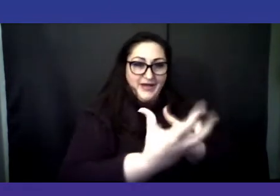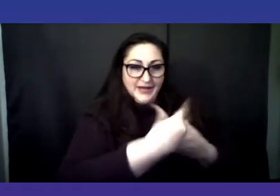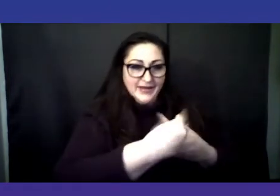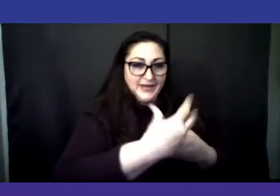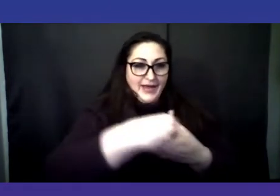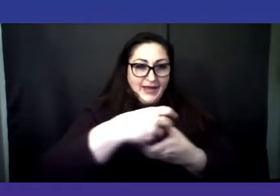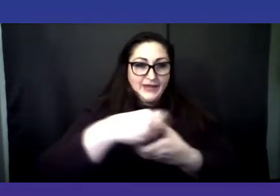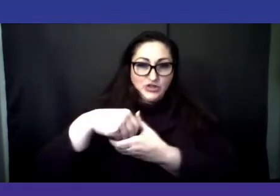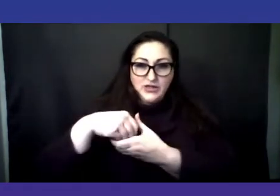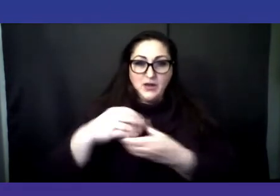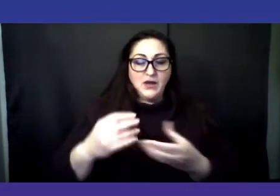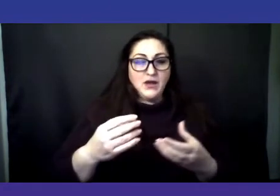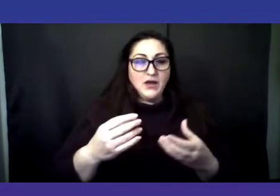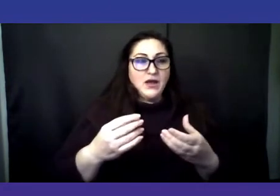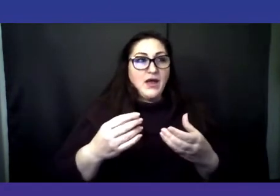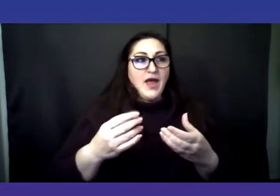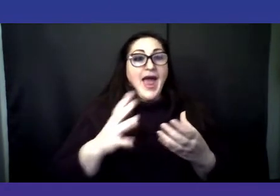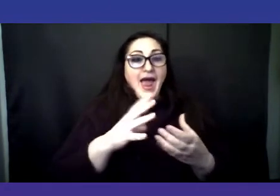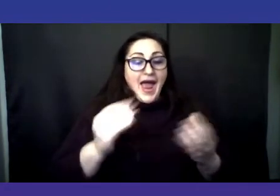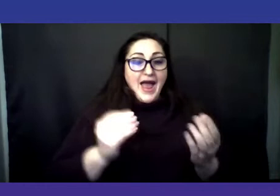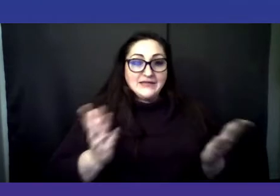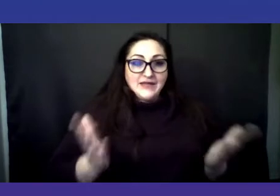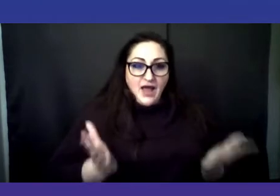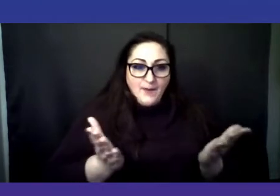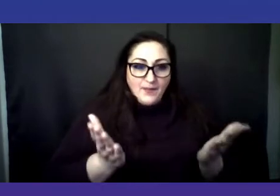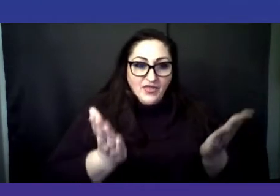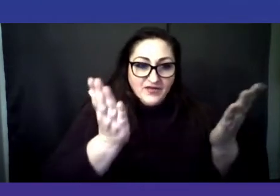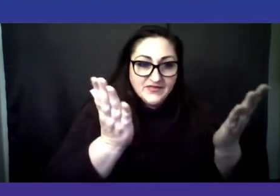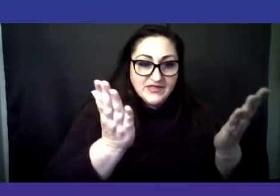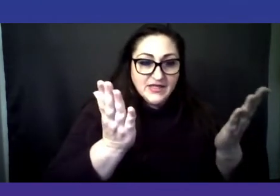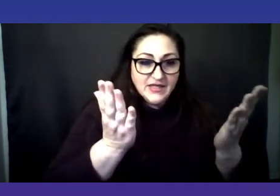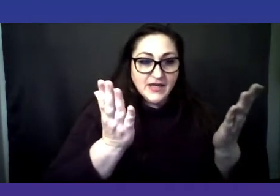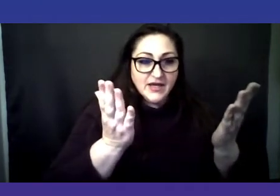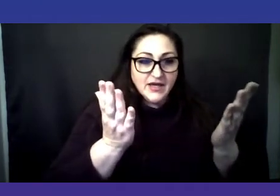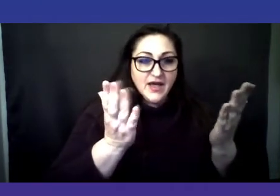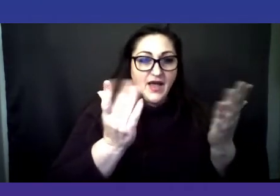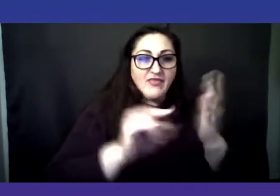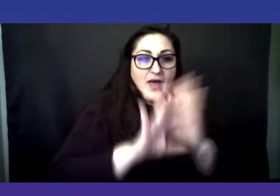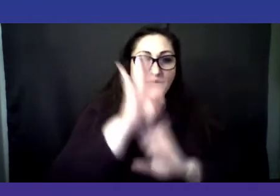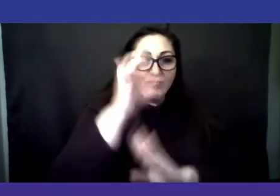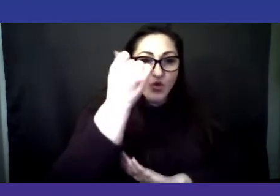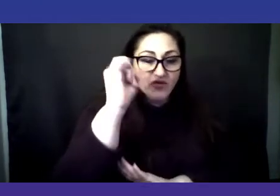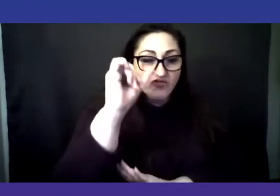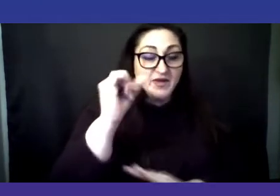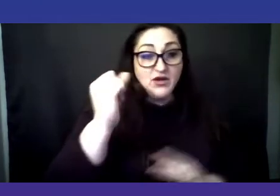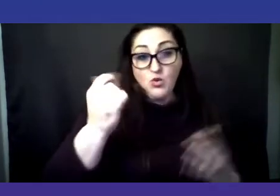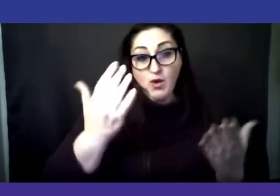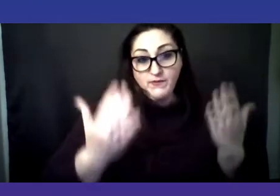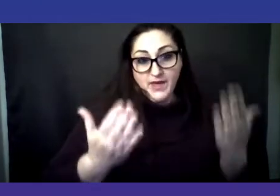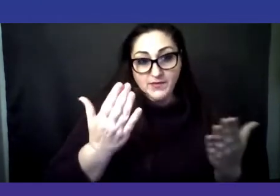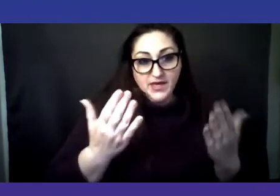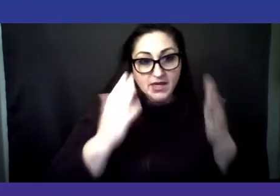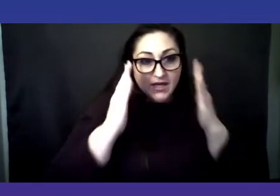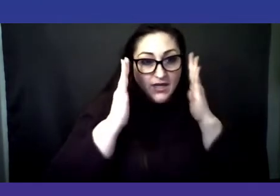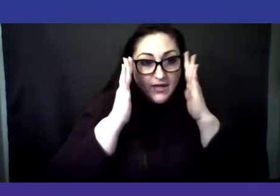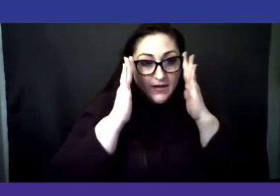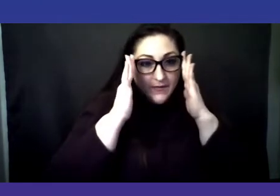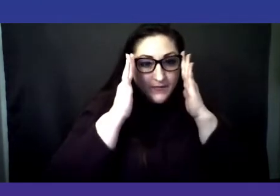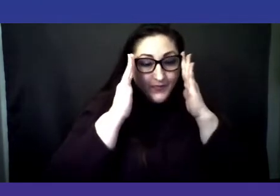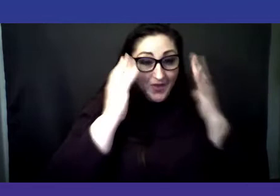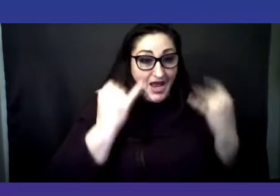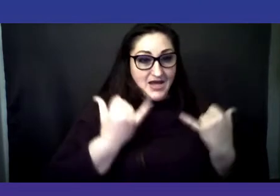uplifting in this 2035 movement what maybe now would be considered